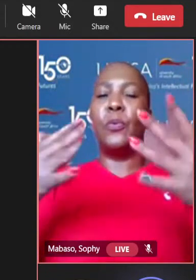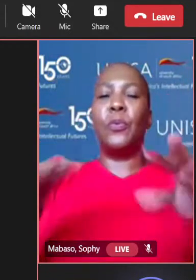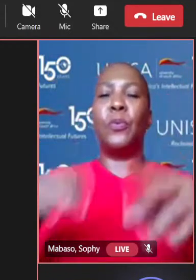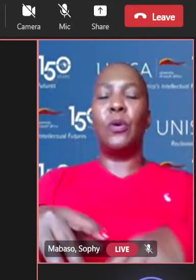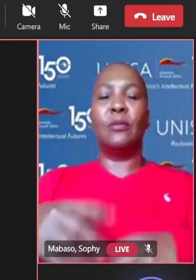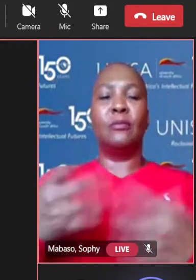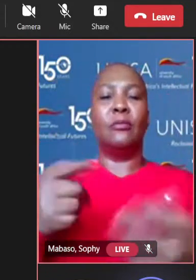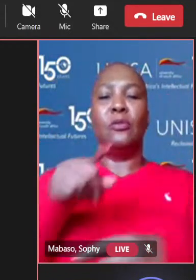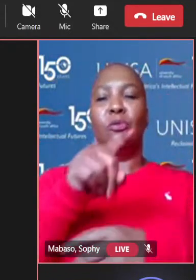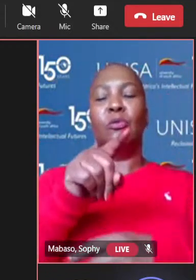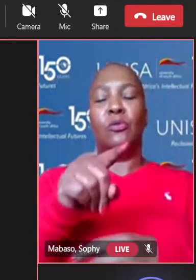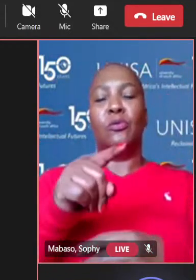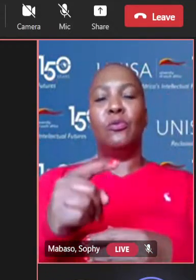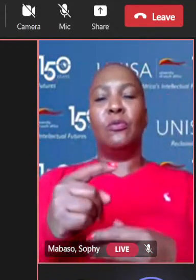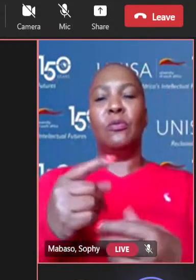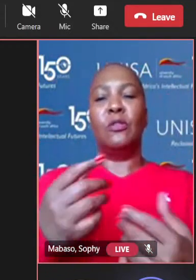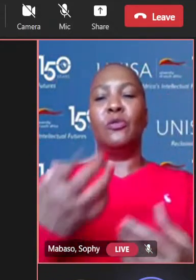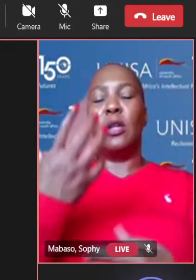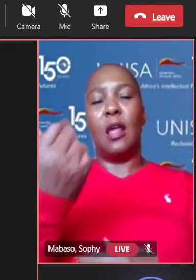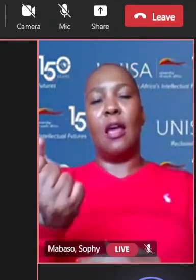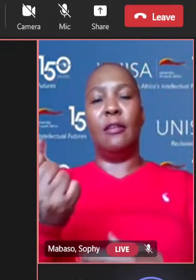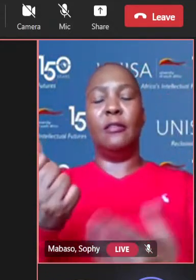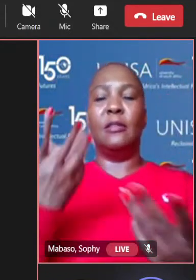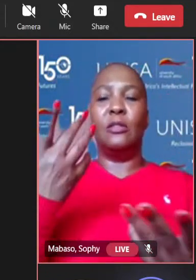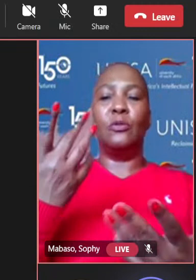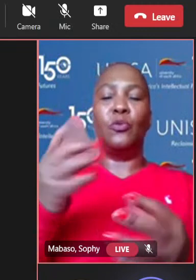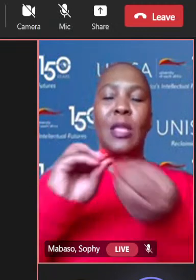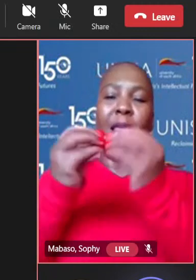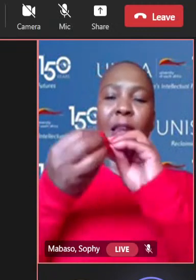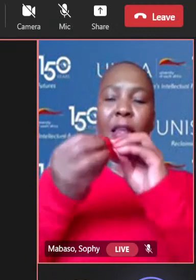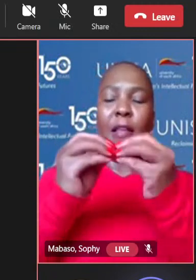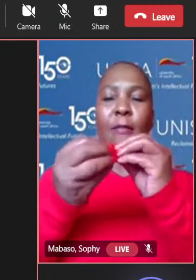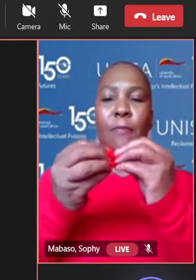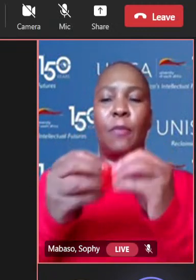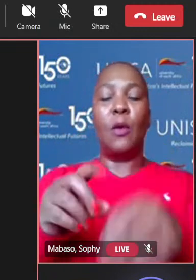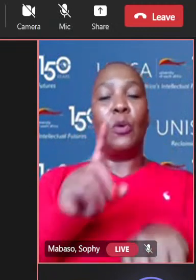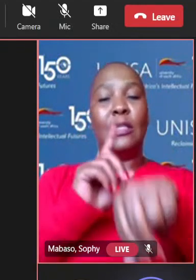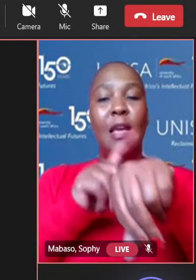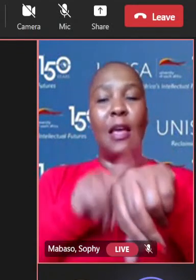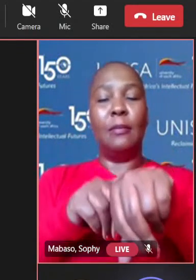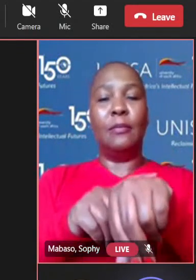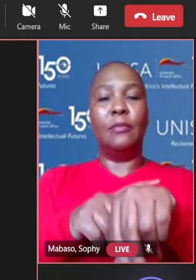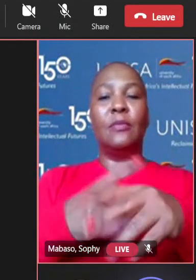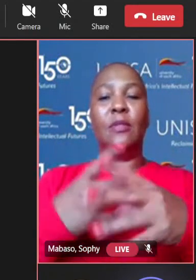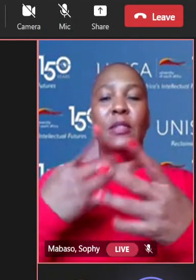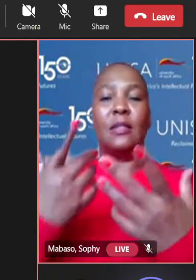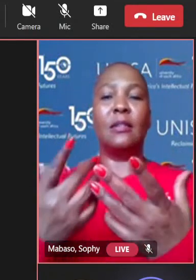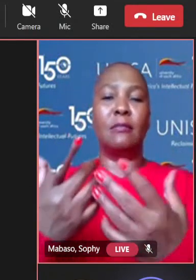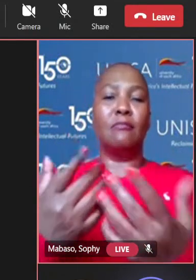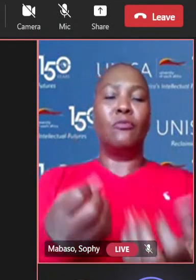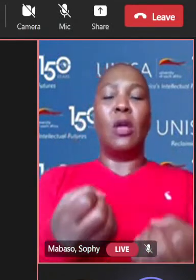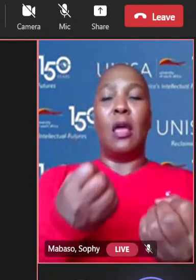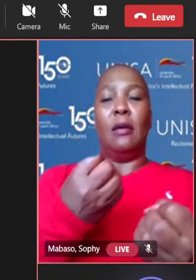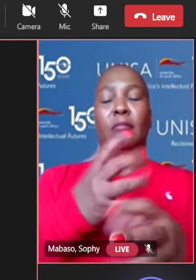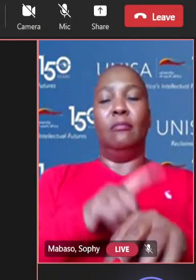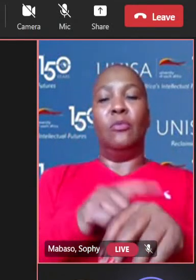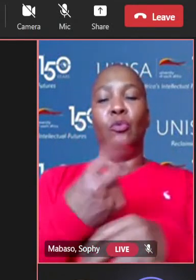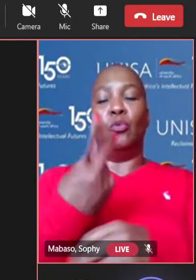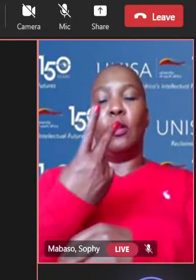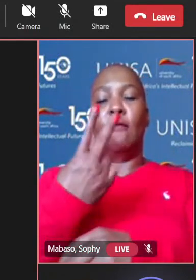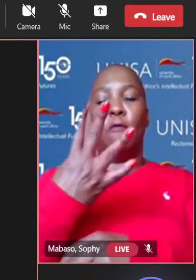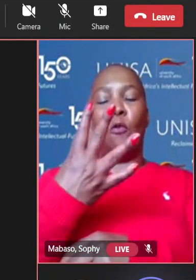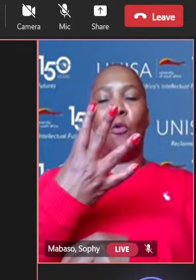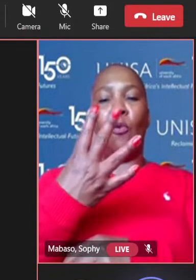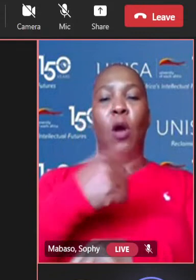you should have and you should create, so that with the time you have, we all have exactly the same time, 24 hours a day.